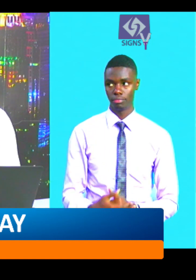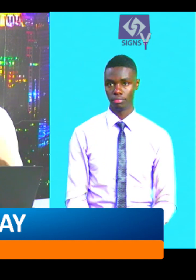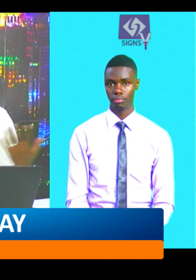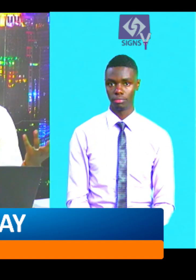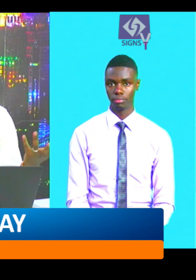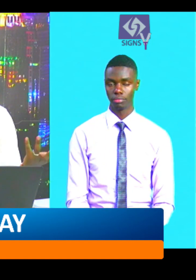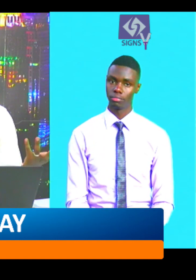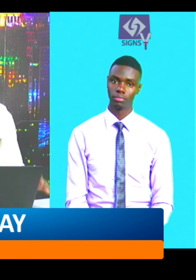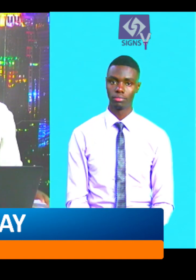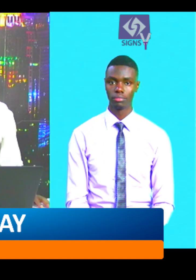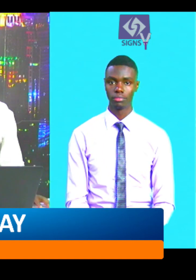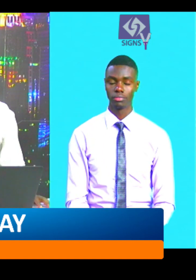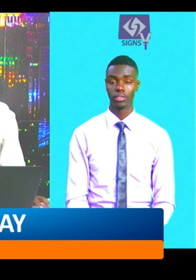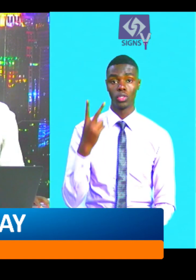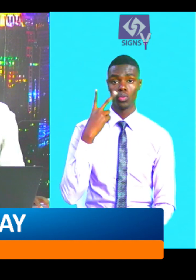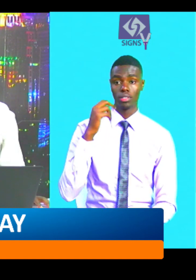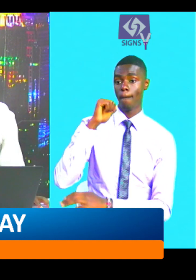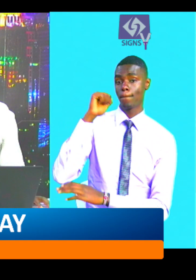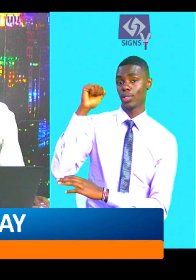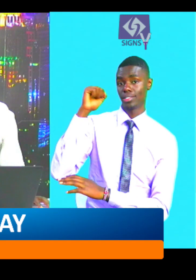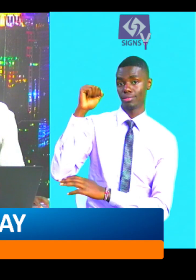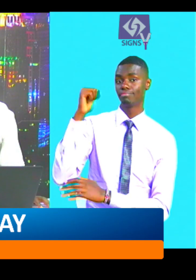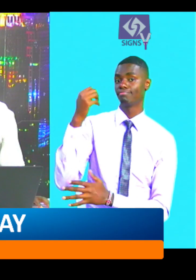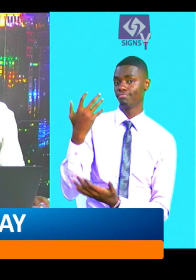of Mount Kenya. Yeah.